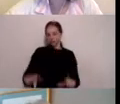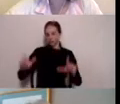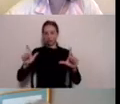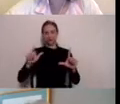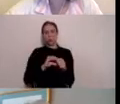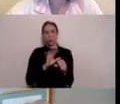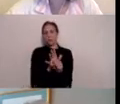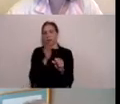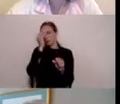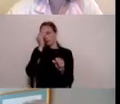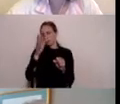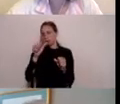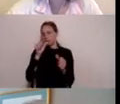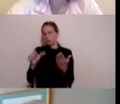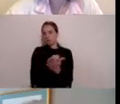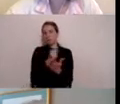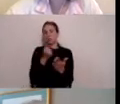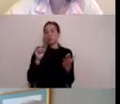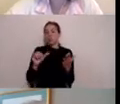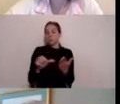And on that information page